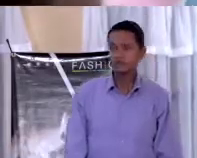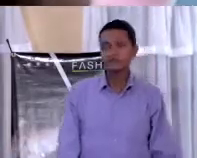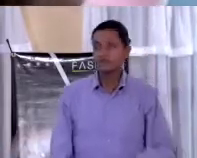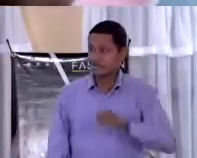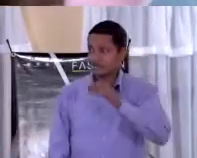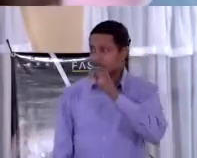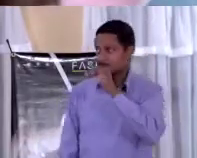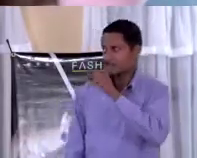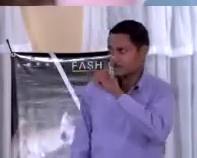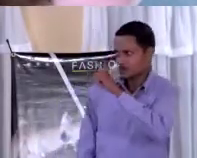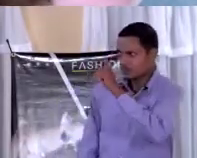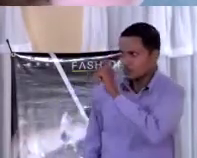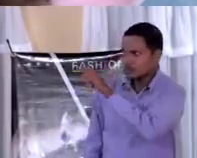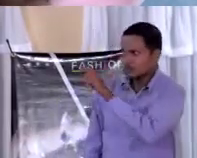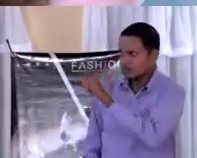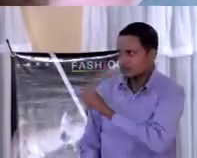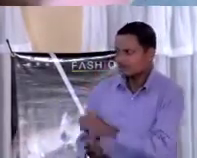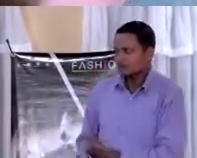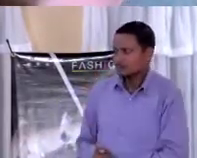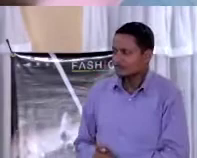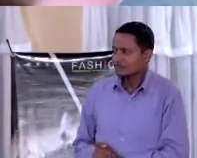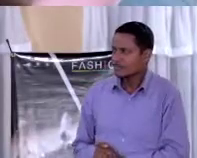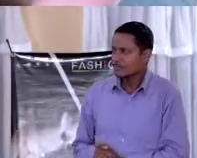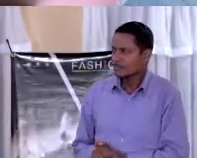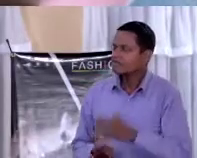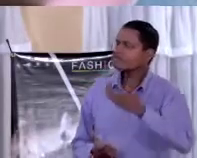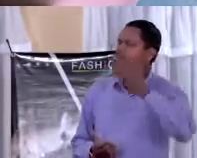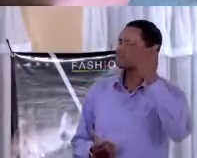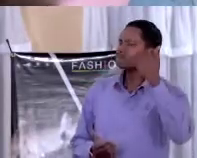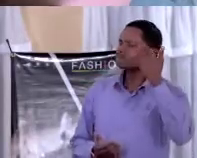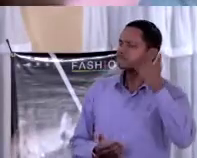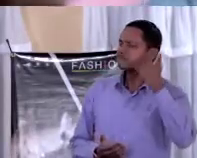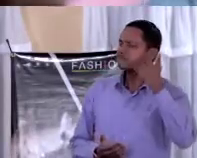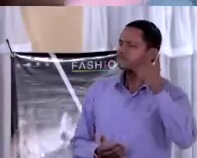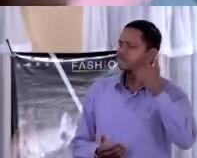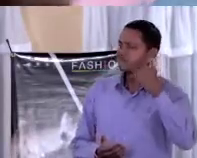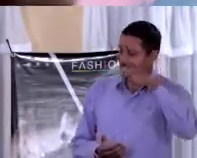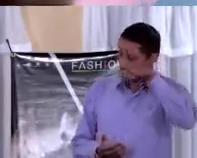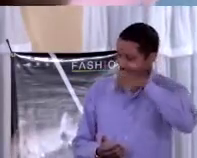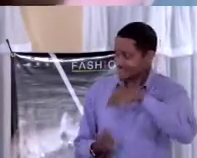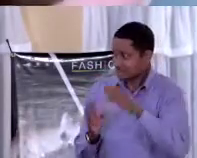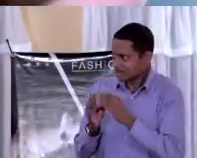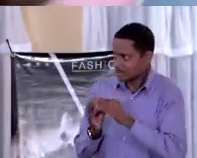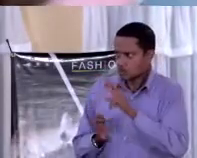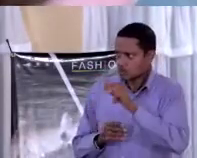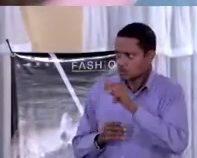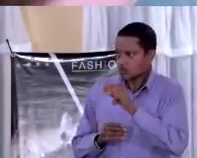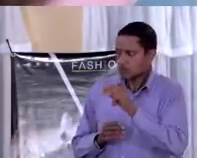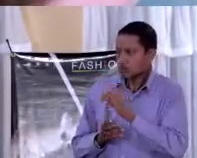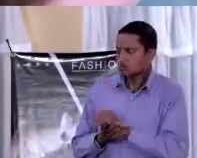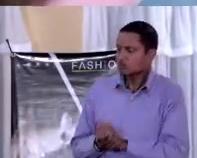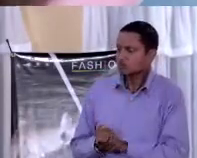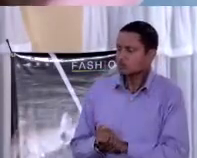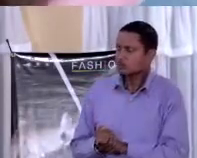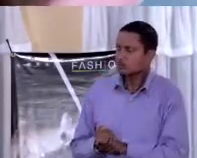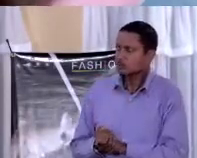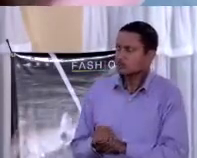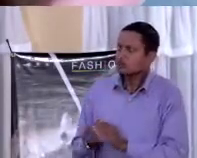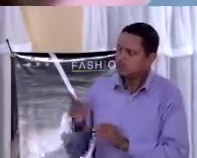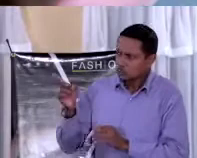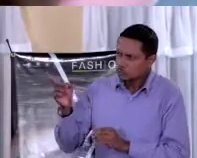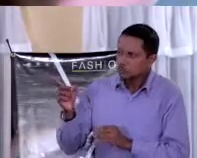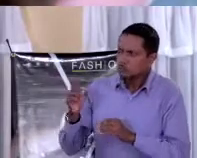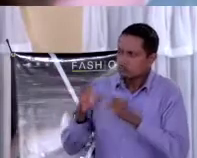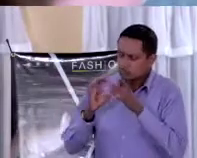you had mentioned about attacking the global market as a collective. Now, sometimes